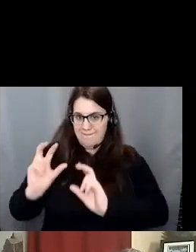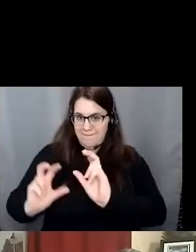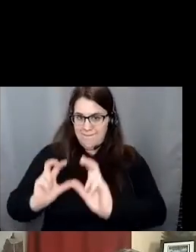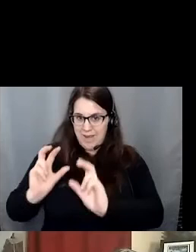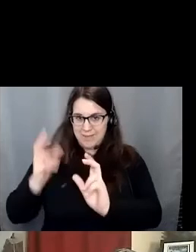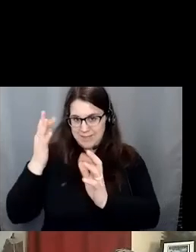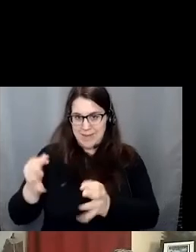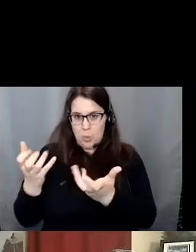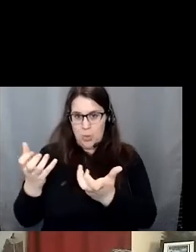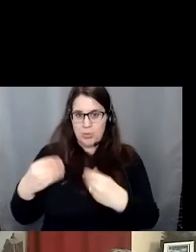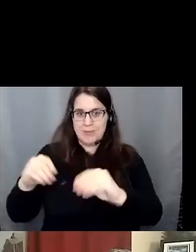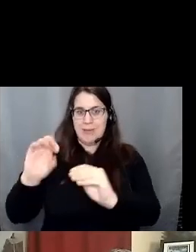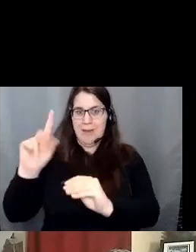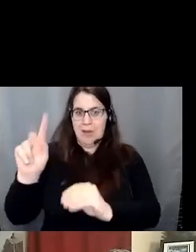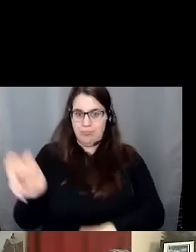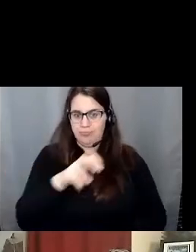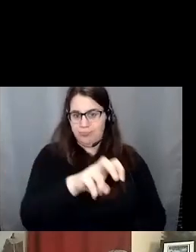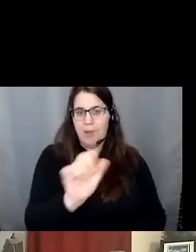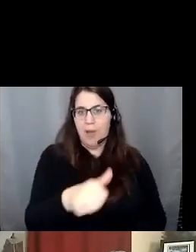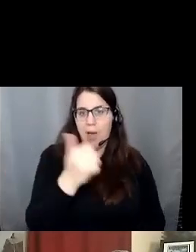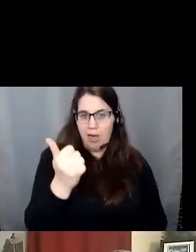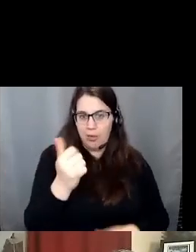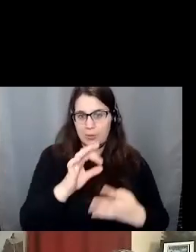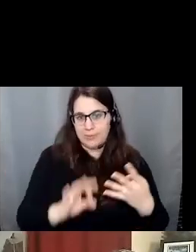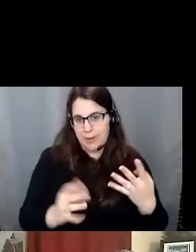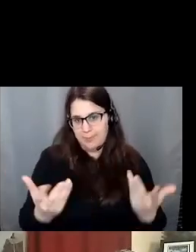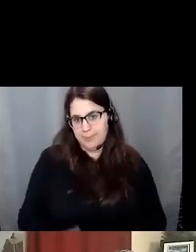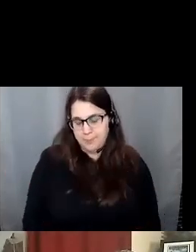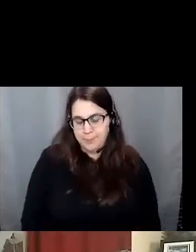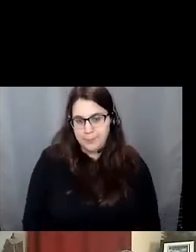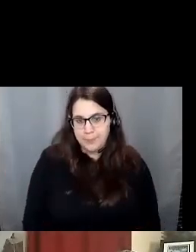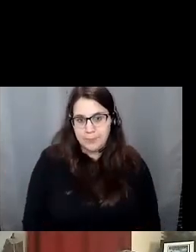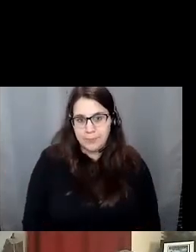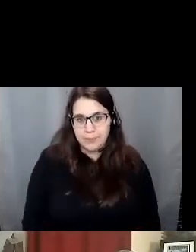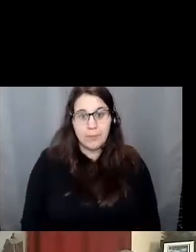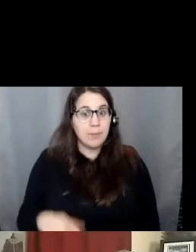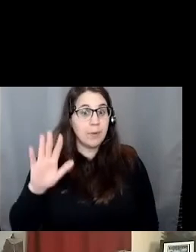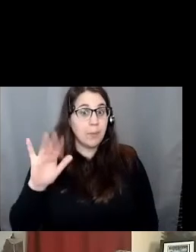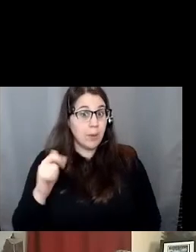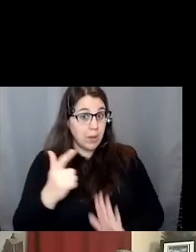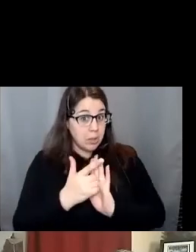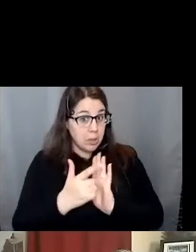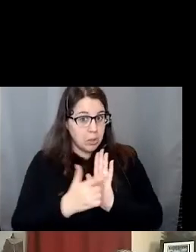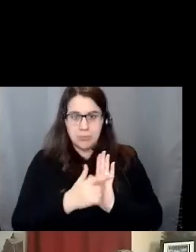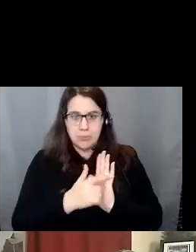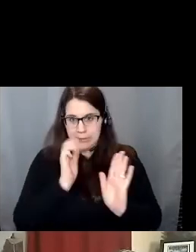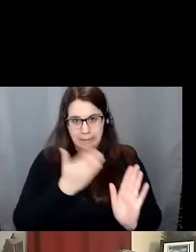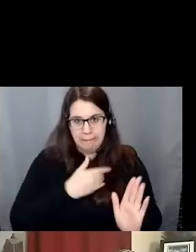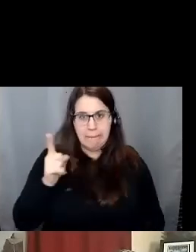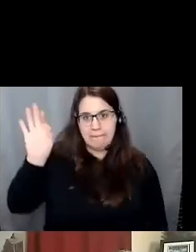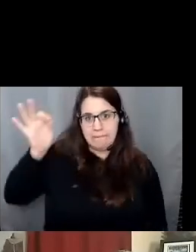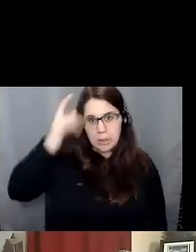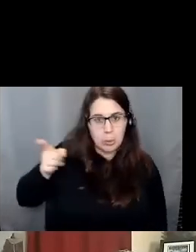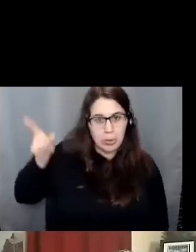now and put them into a different investment type. By law, and this is at the federal level, you can only do